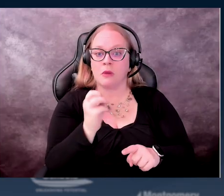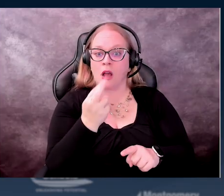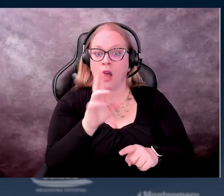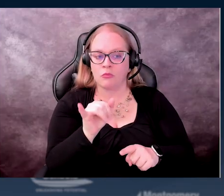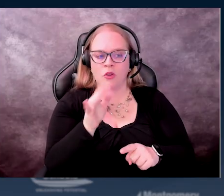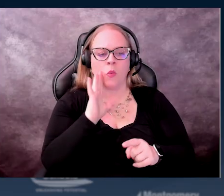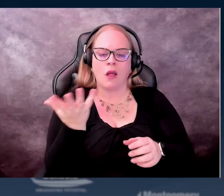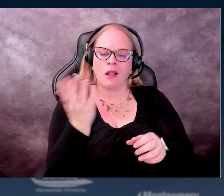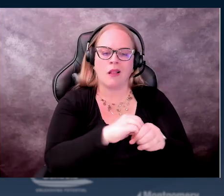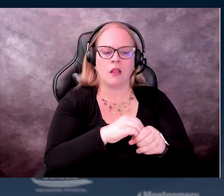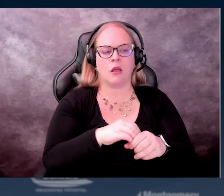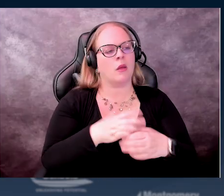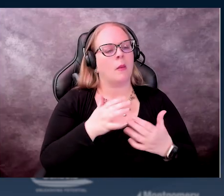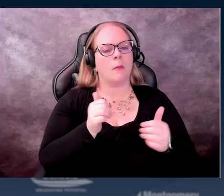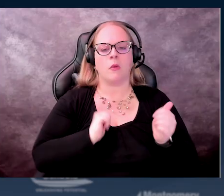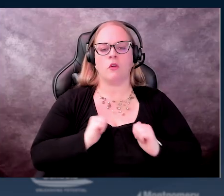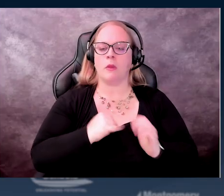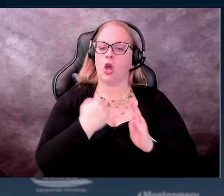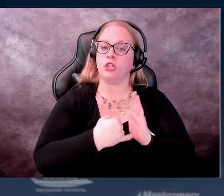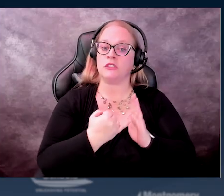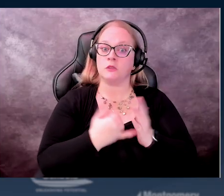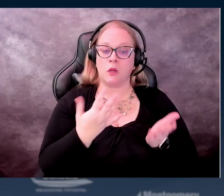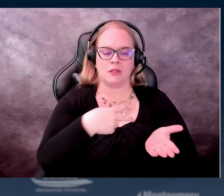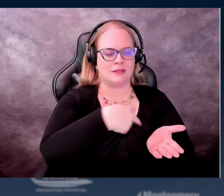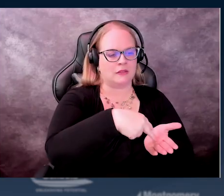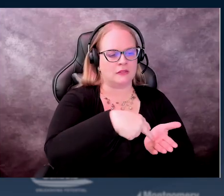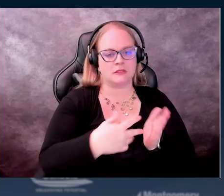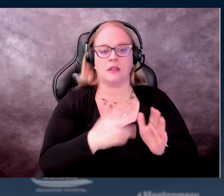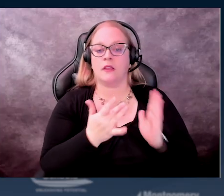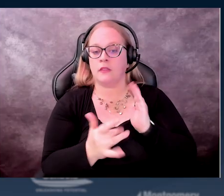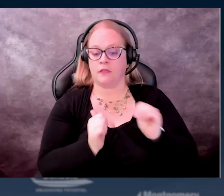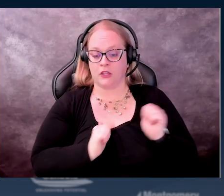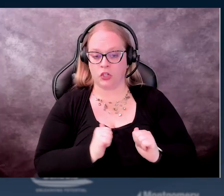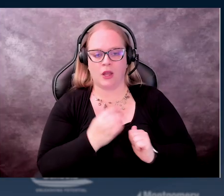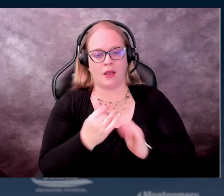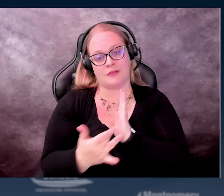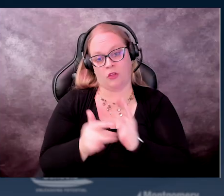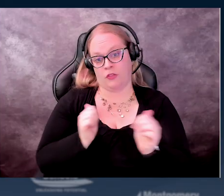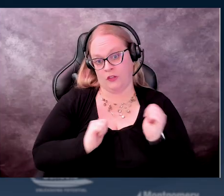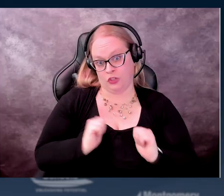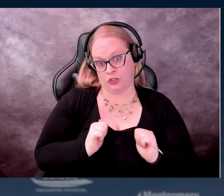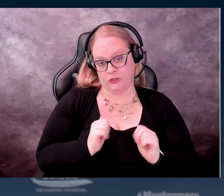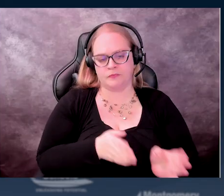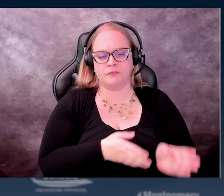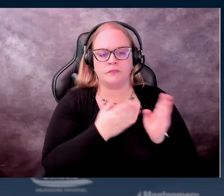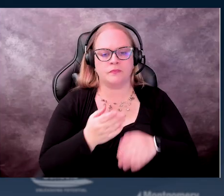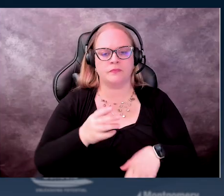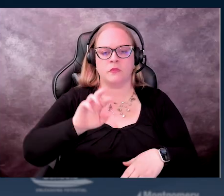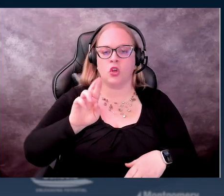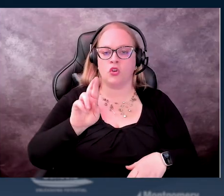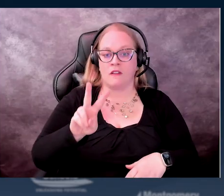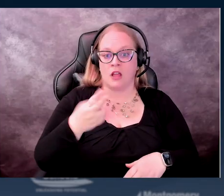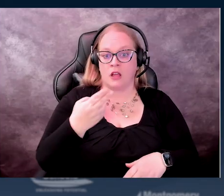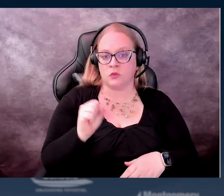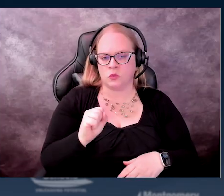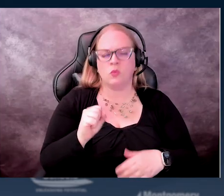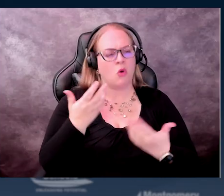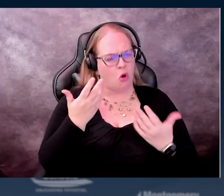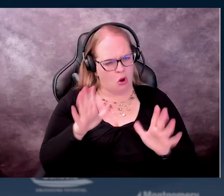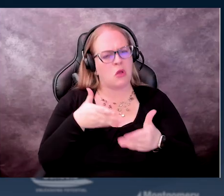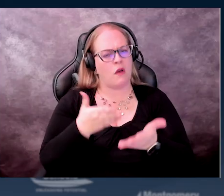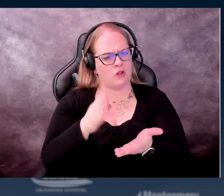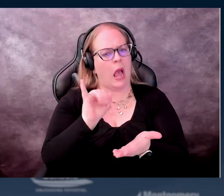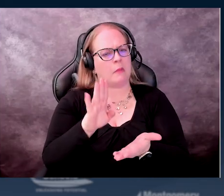technical theater. Rockville also offers IB, and that will be at their local program, but they're going to be capitalizing